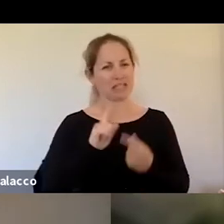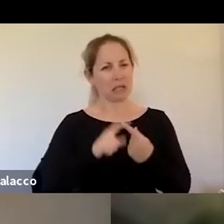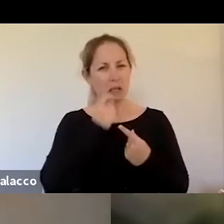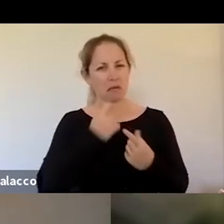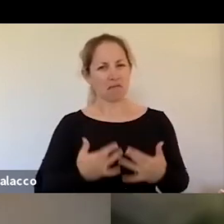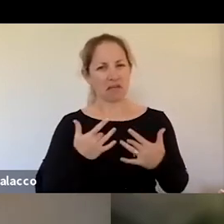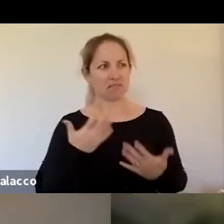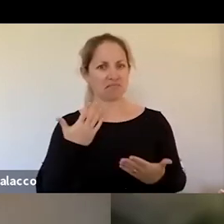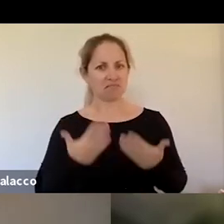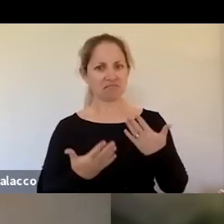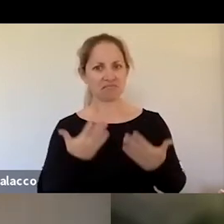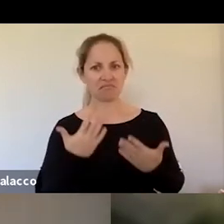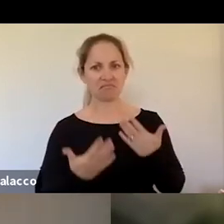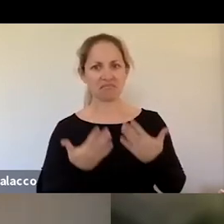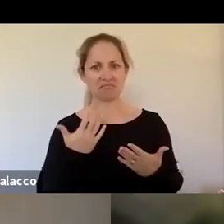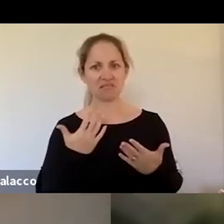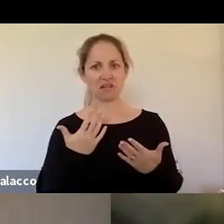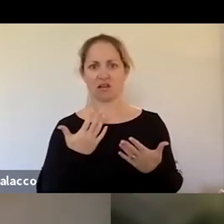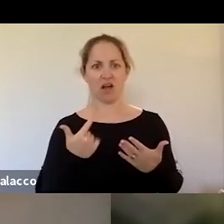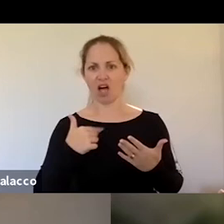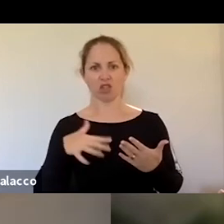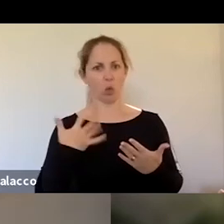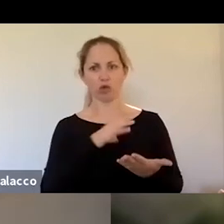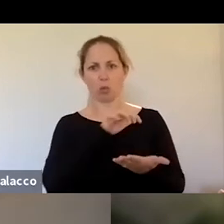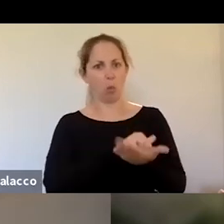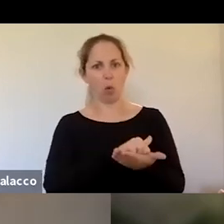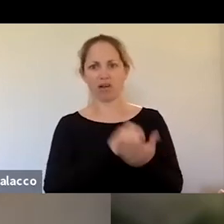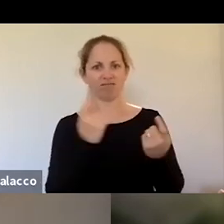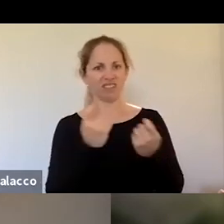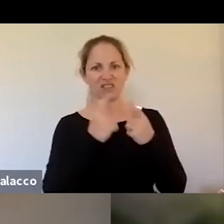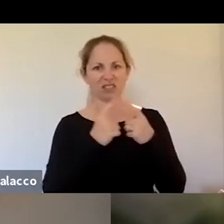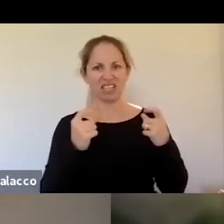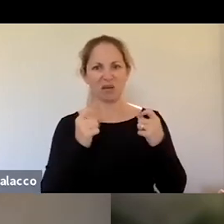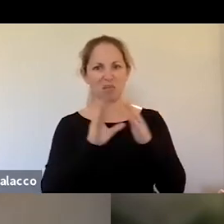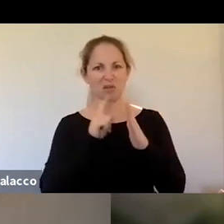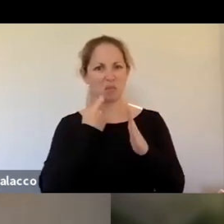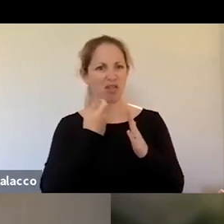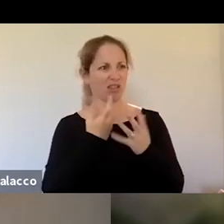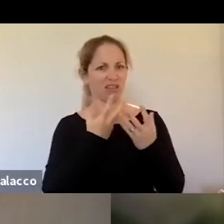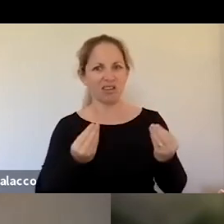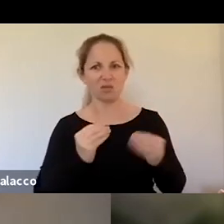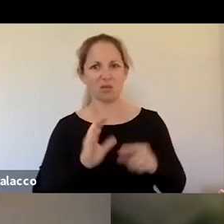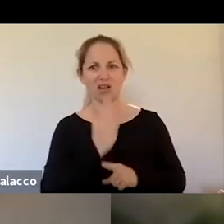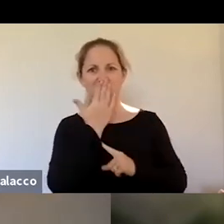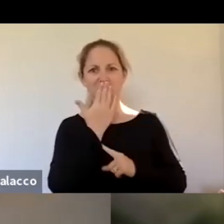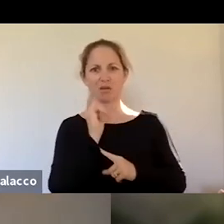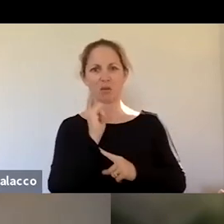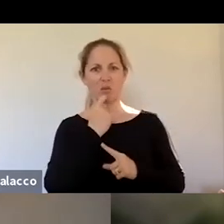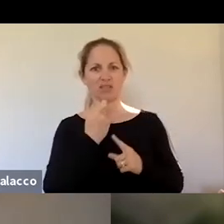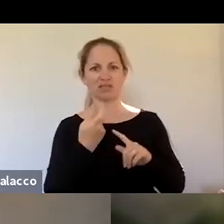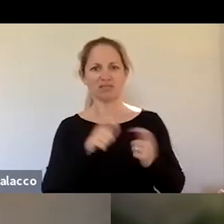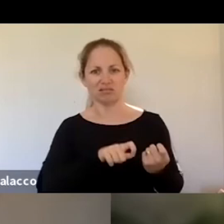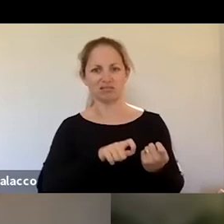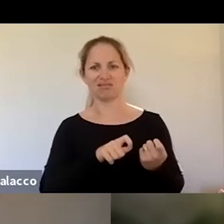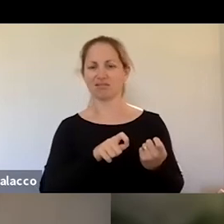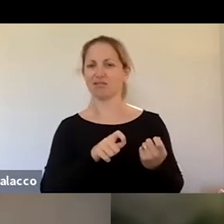where there might be a shutdown at any point in time, or something may get cancelled. And that was